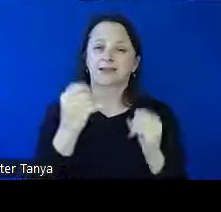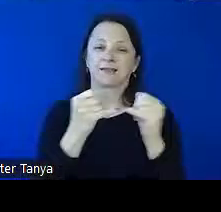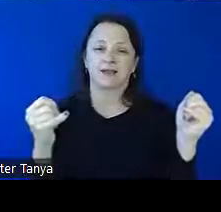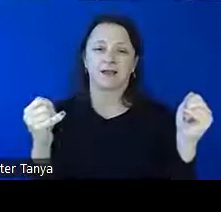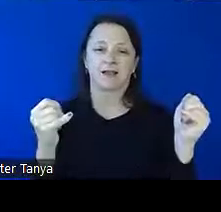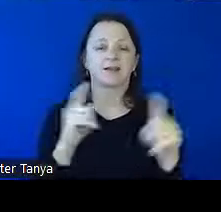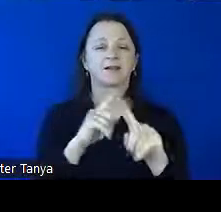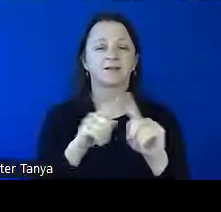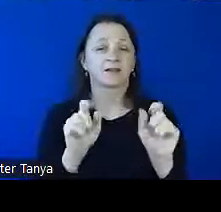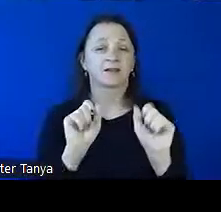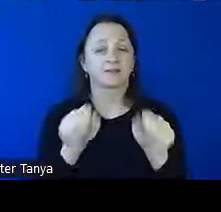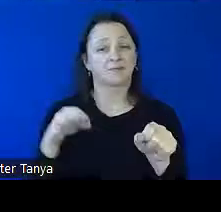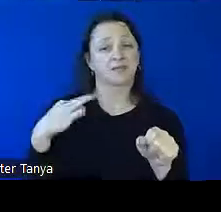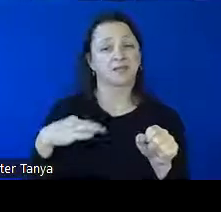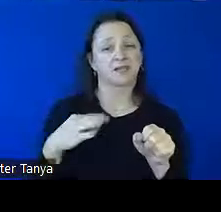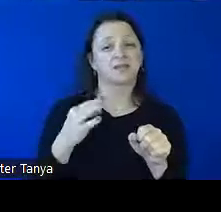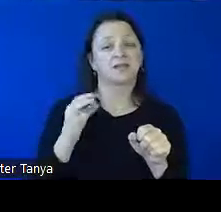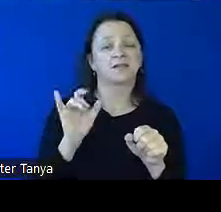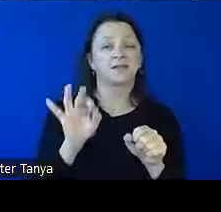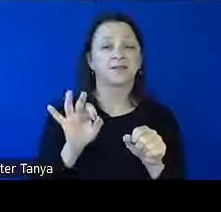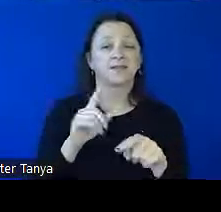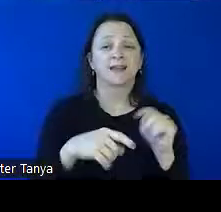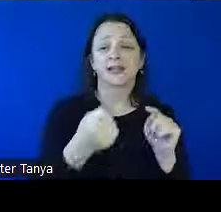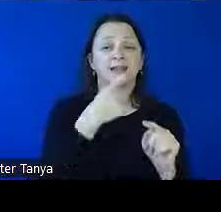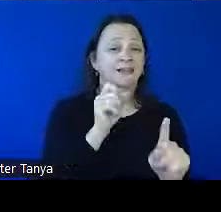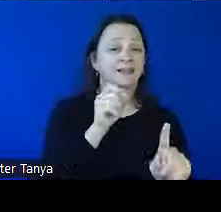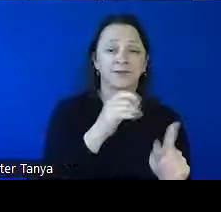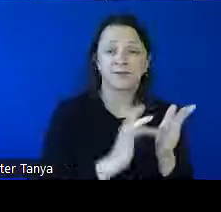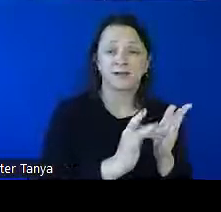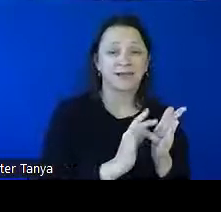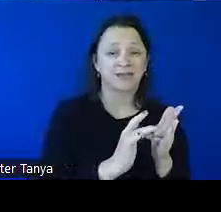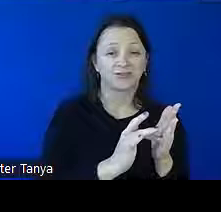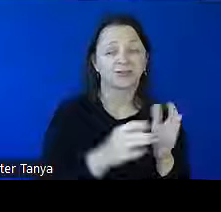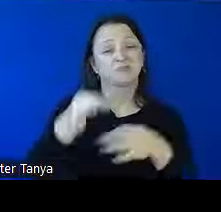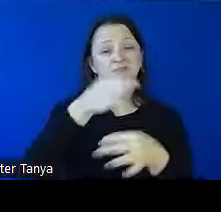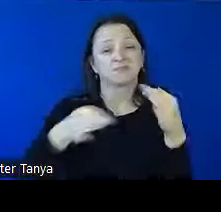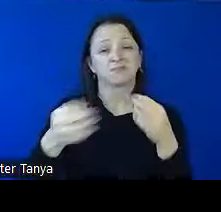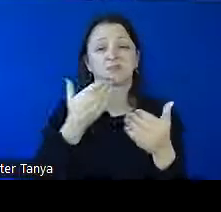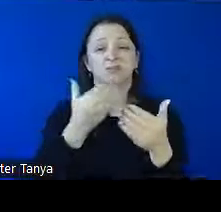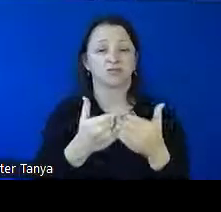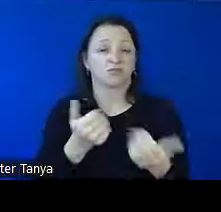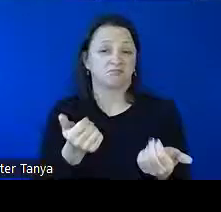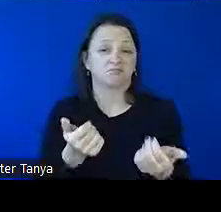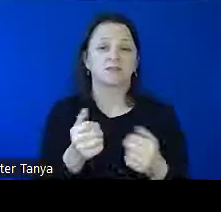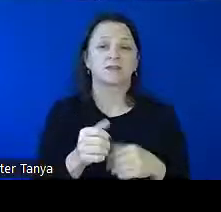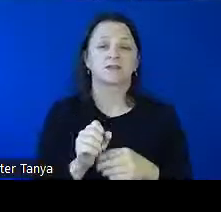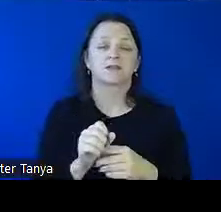it can be used for folks that can't take stimulants or where it's a preference to not use